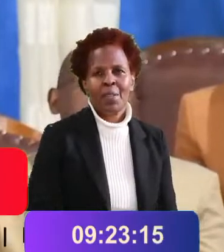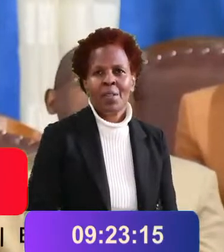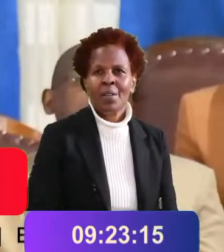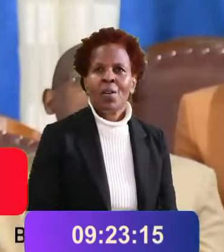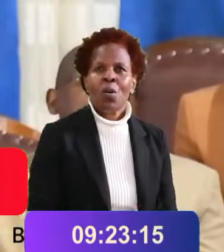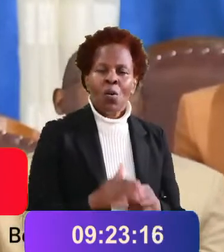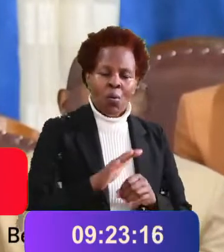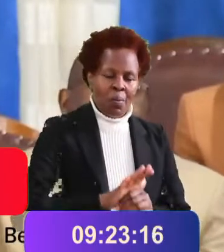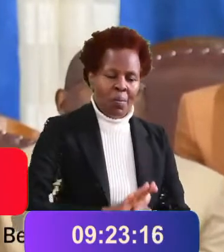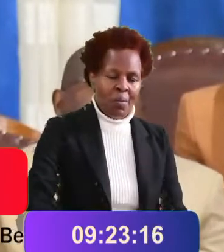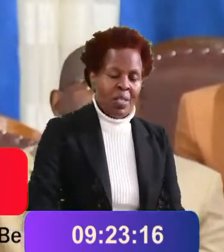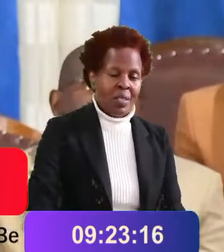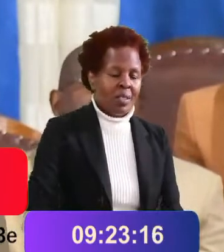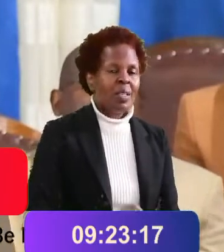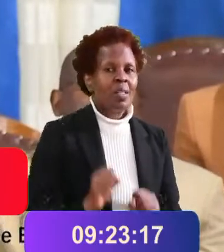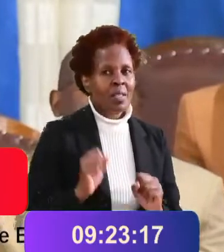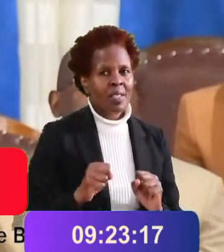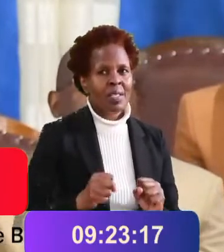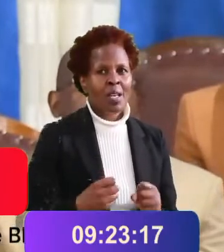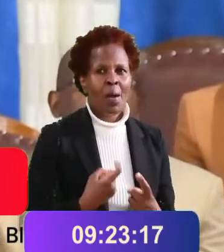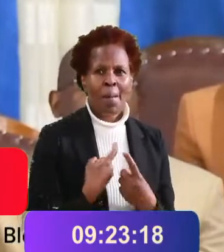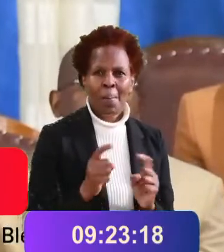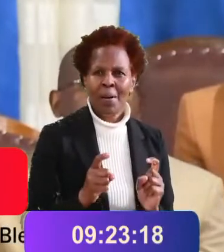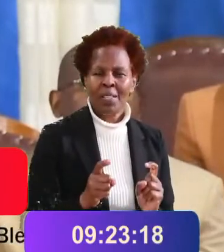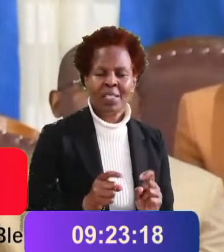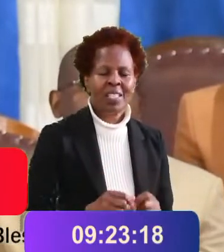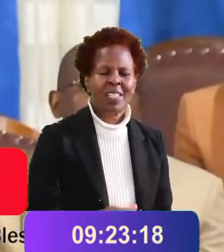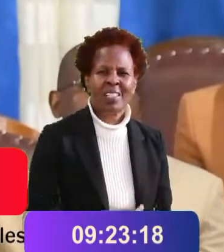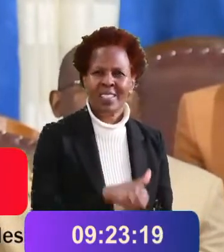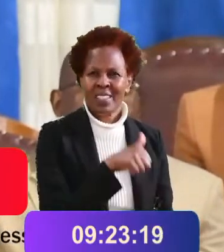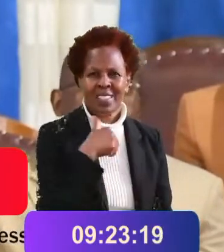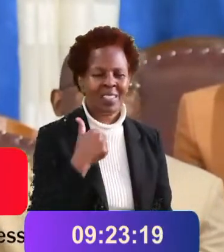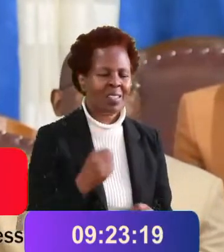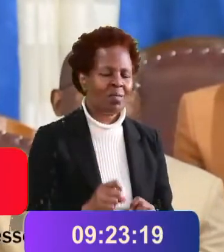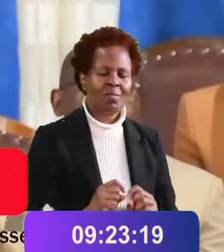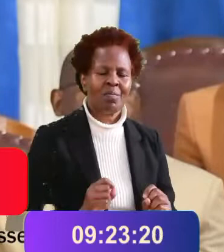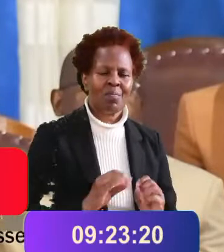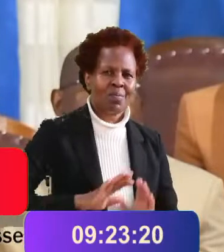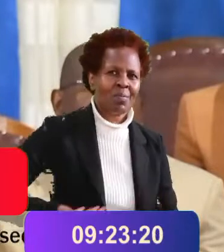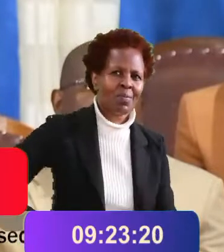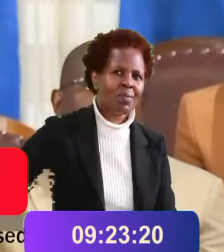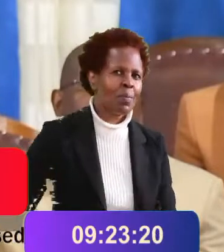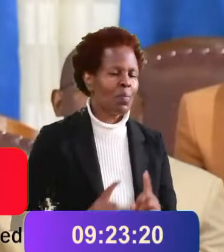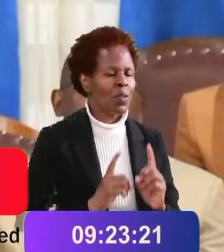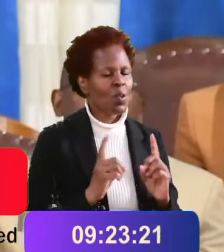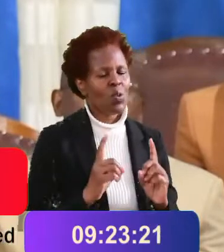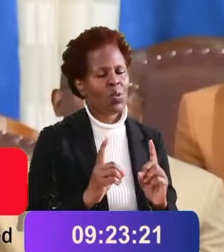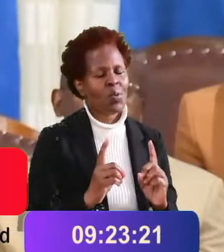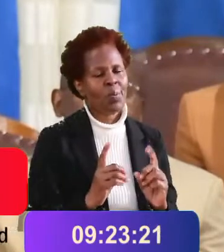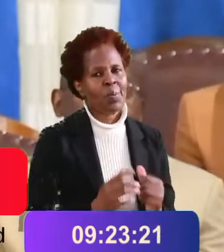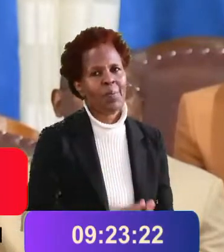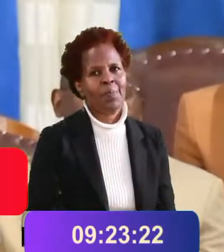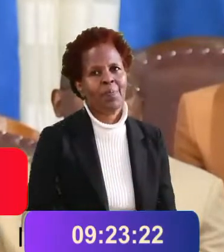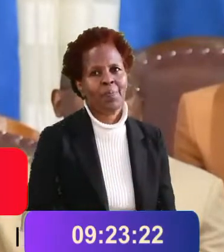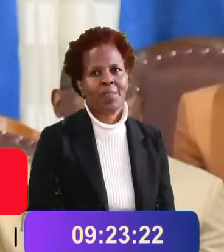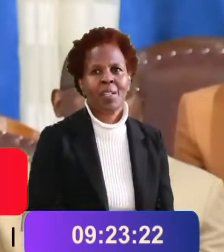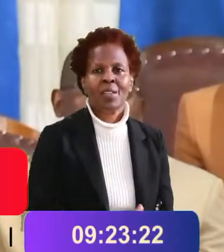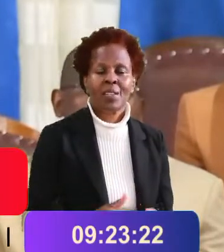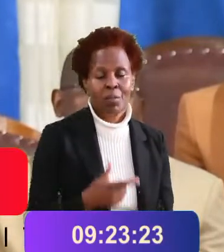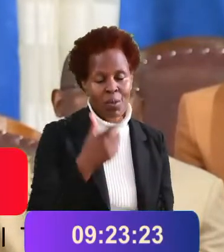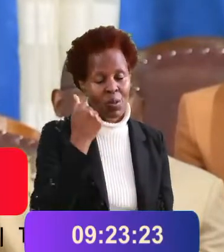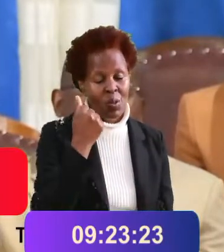Perplexed but not driven to despair. Persecuted but not forsaken. Struck down but not destroyed. This is